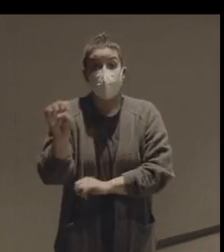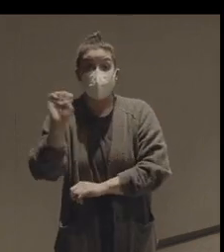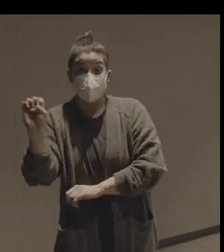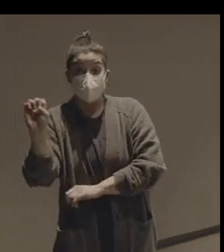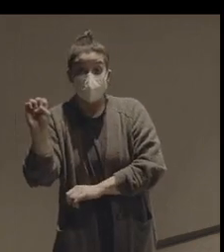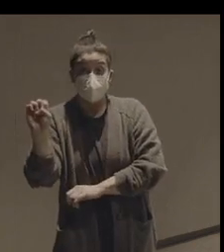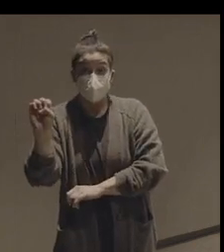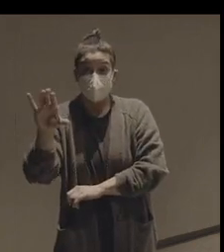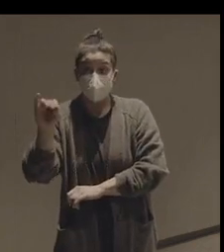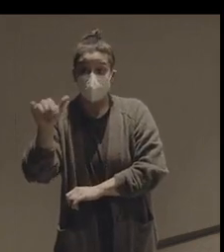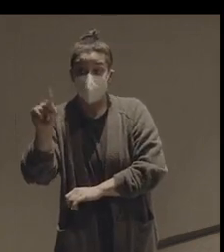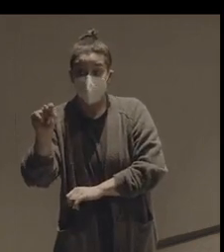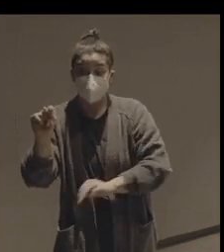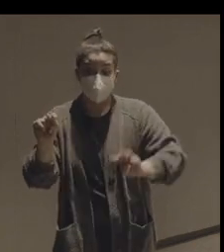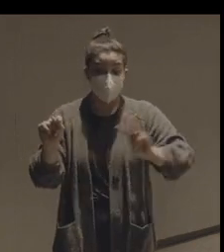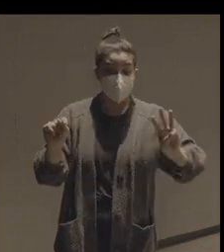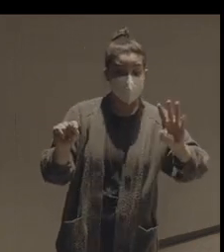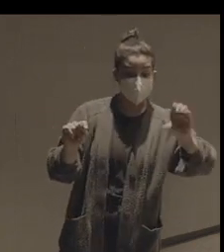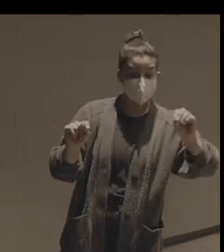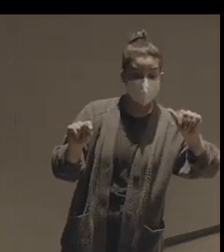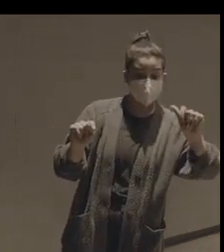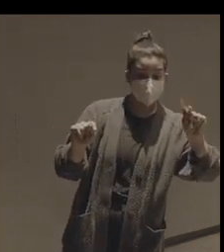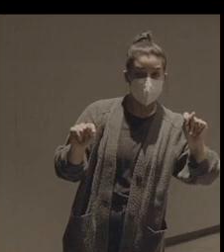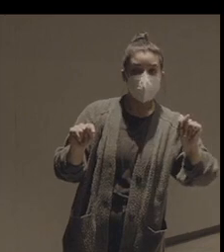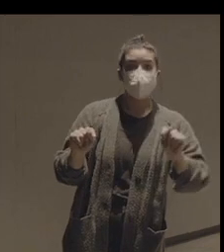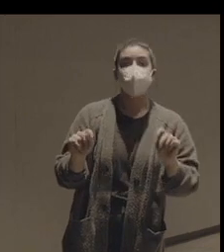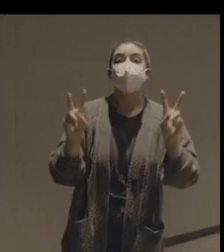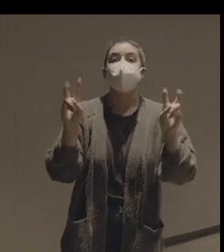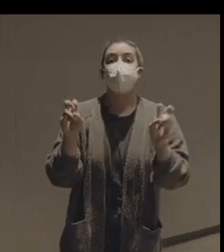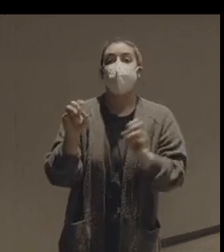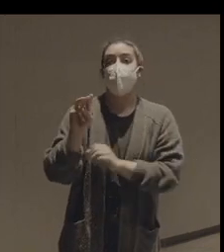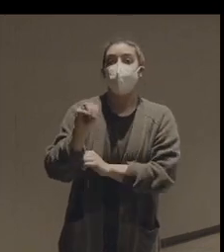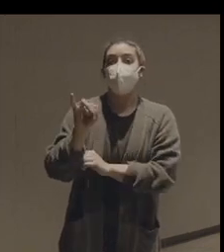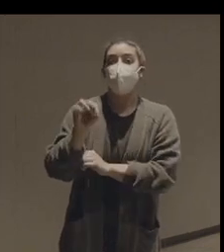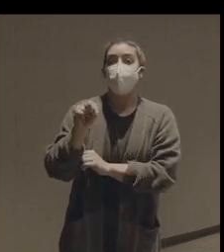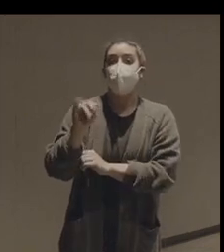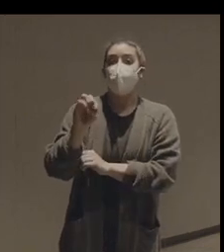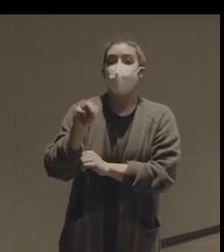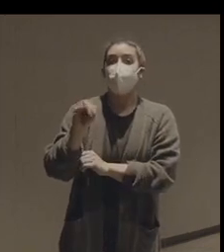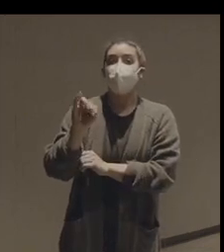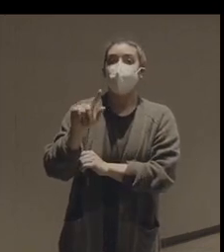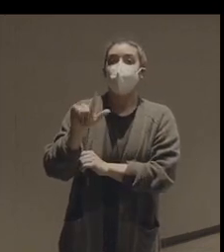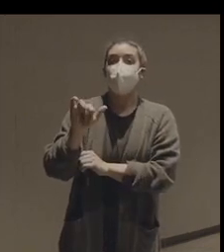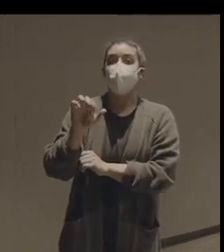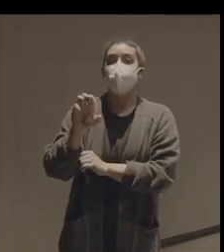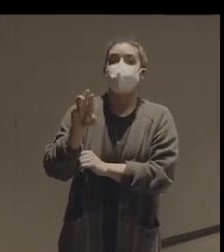minimalism. Minimalism is often the art movement that light and space artists are discussed in relationship to.